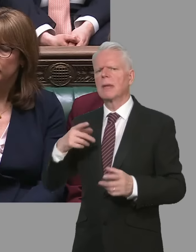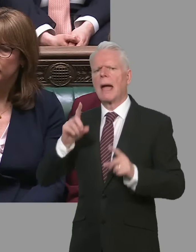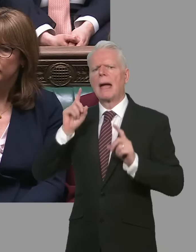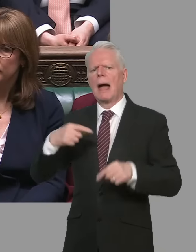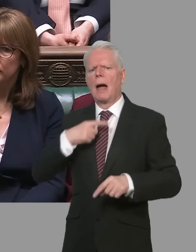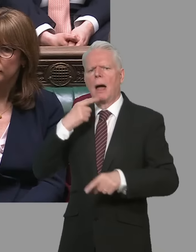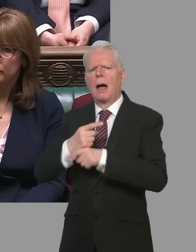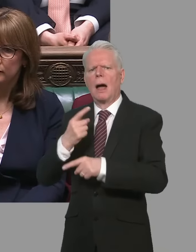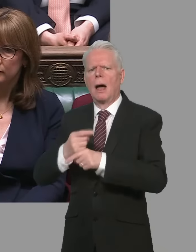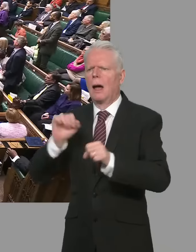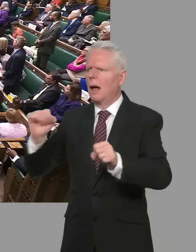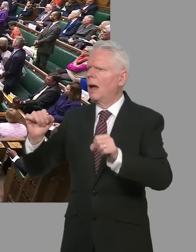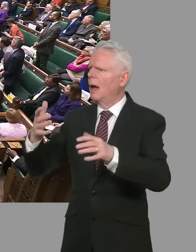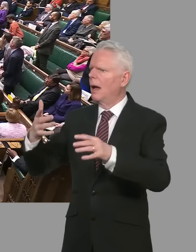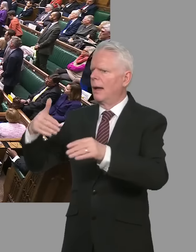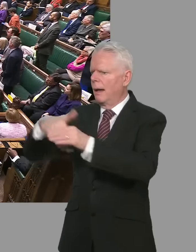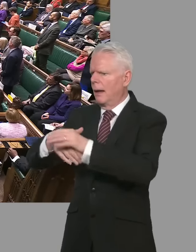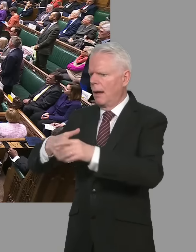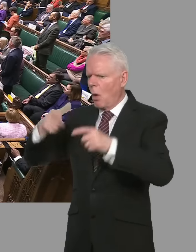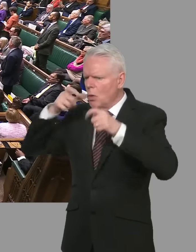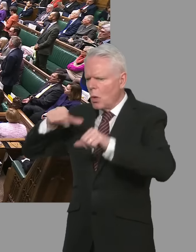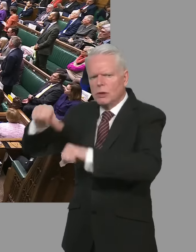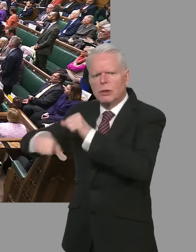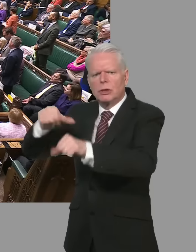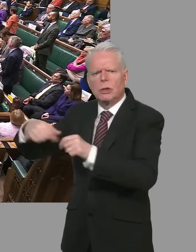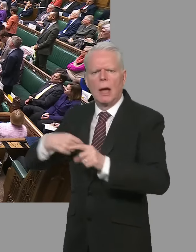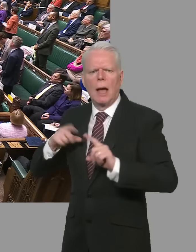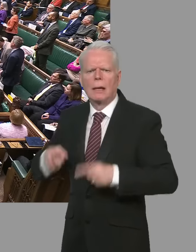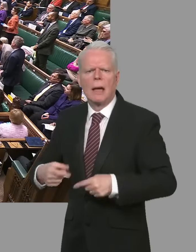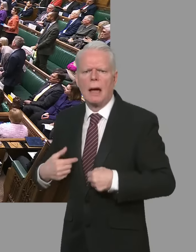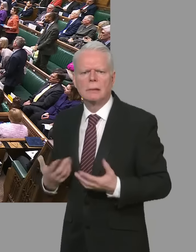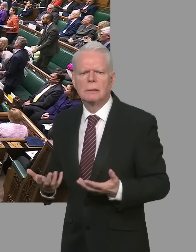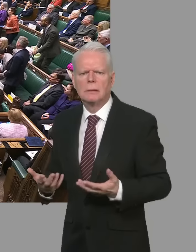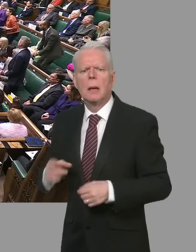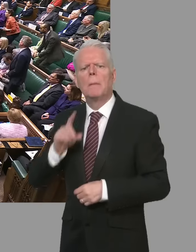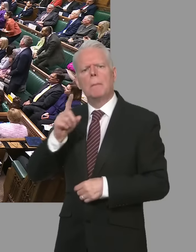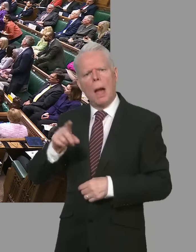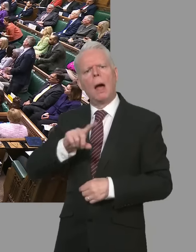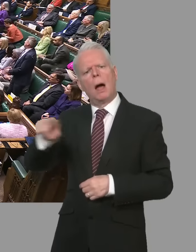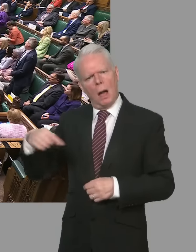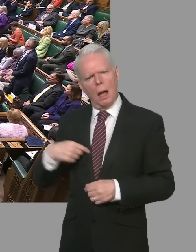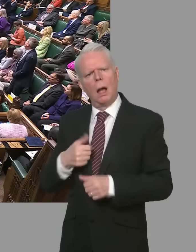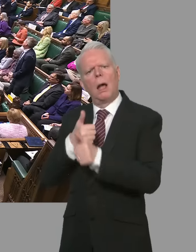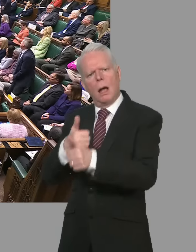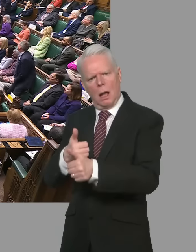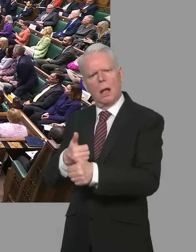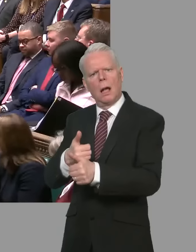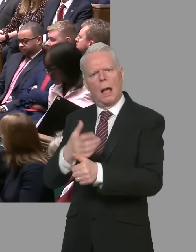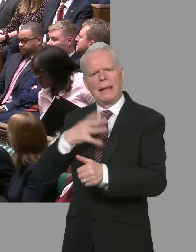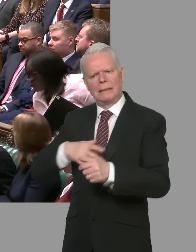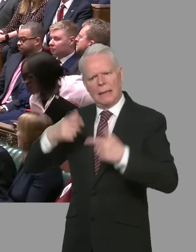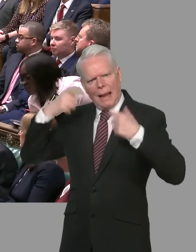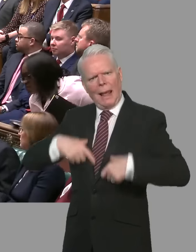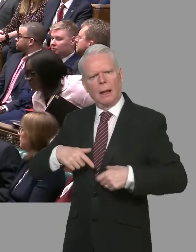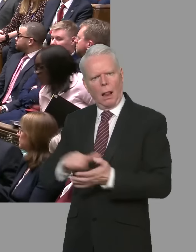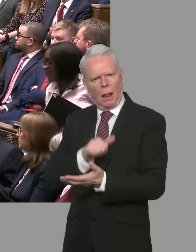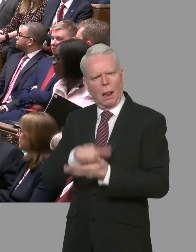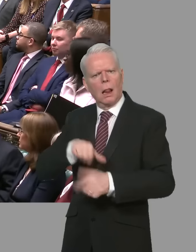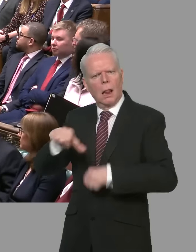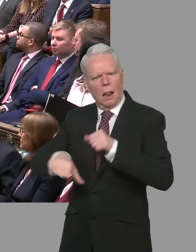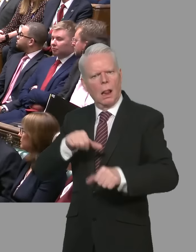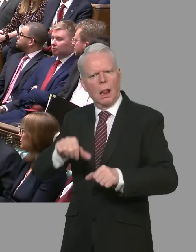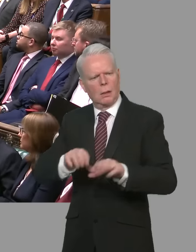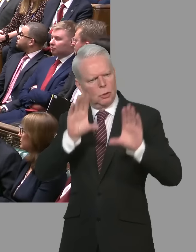that. It's in order for David Burton-Sampson. Thank you, Mr. Speaker. In my constituency of Southend Western Lee, we